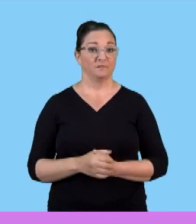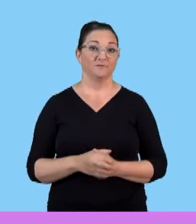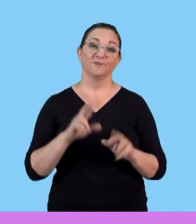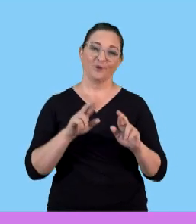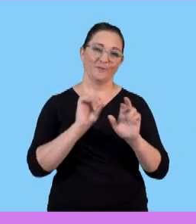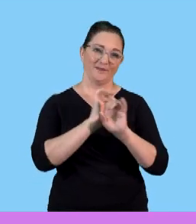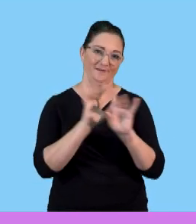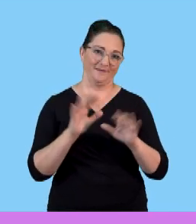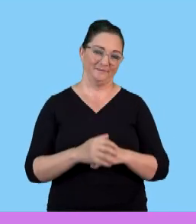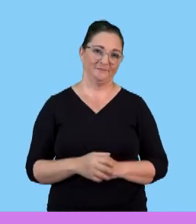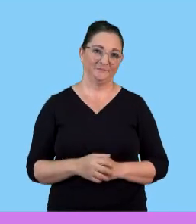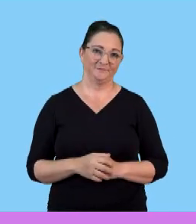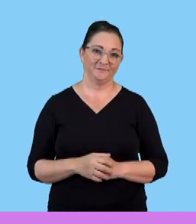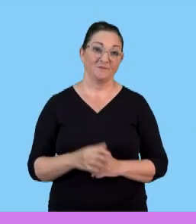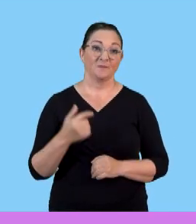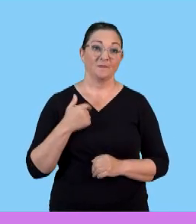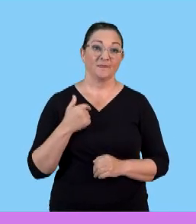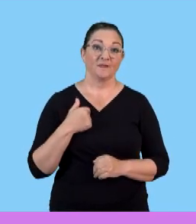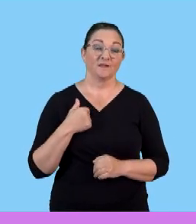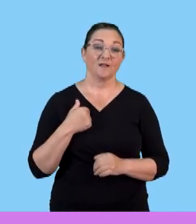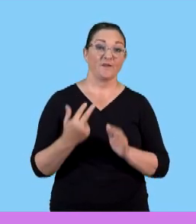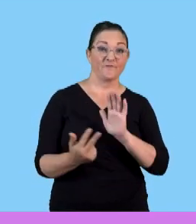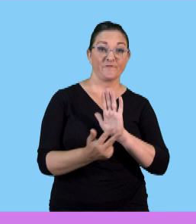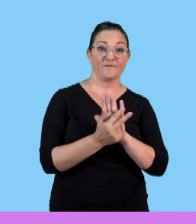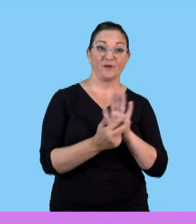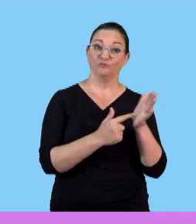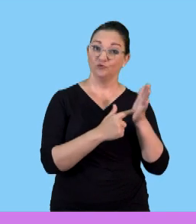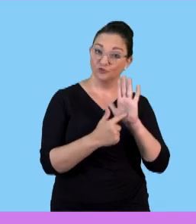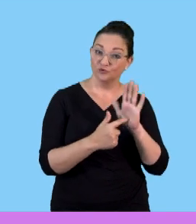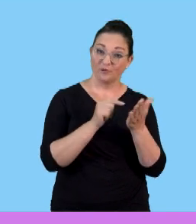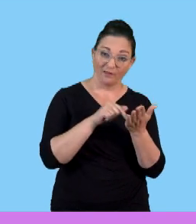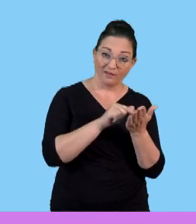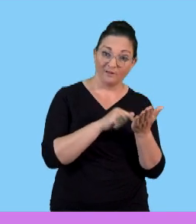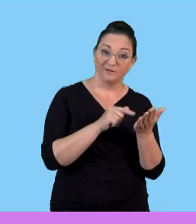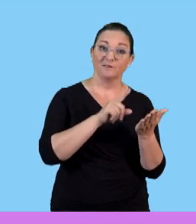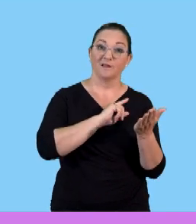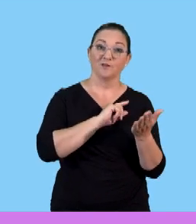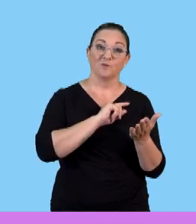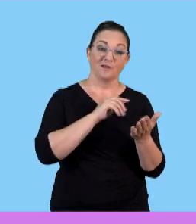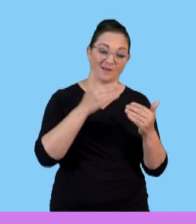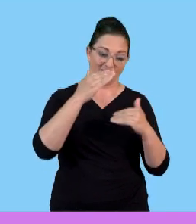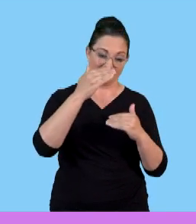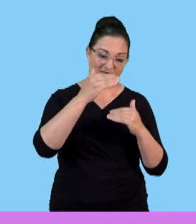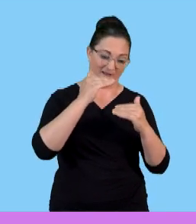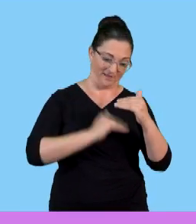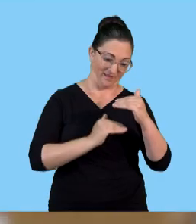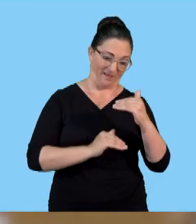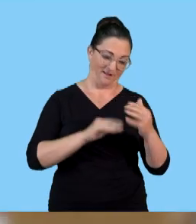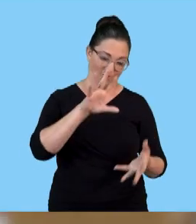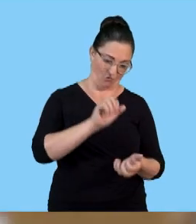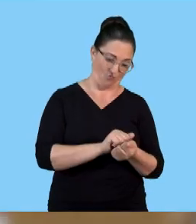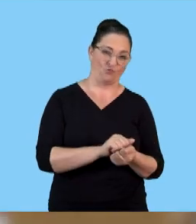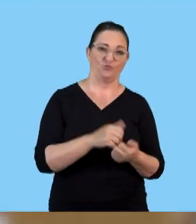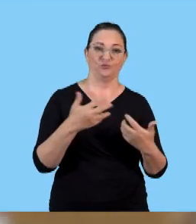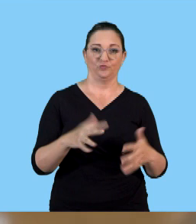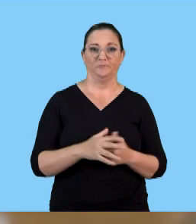obese. Guys, I hope that's clear to all of you. I verified by showing my calculations and then I concluded right at the end based on